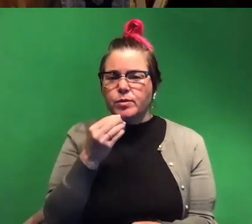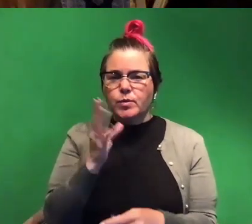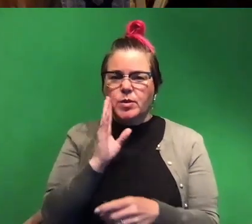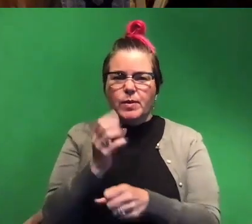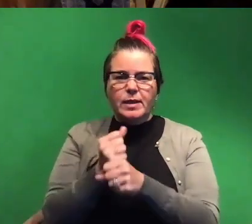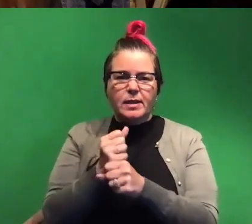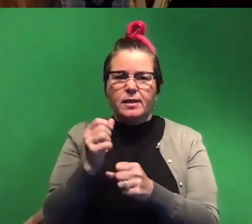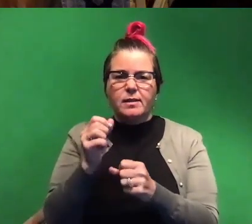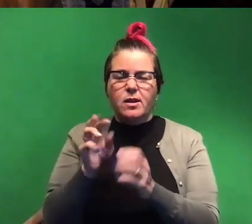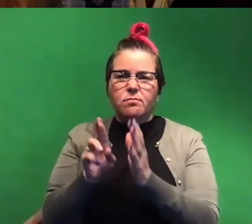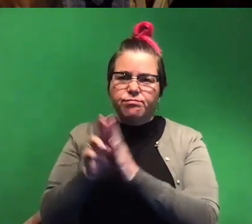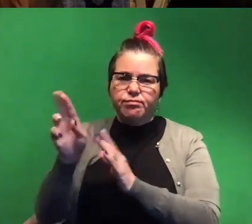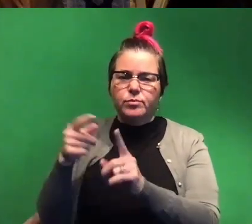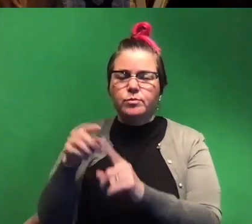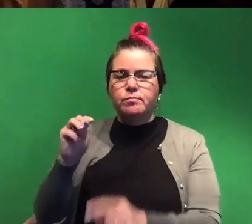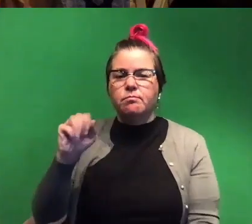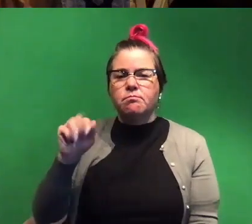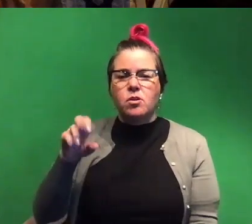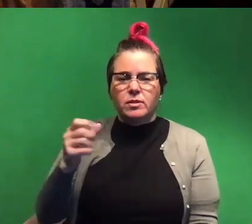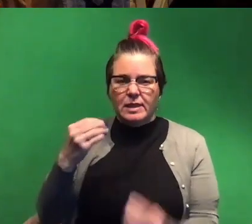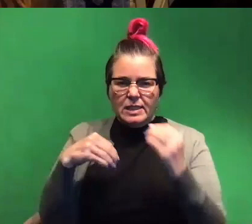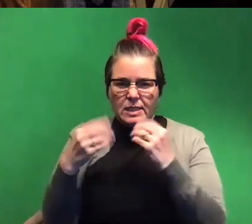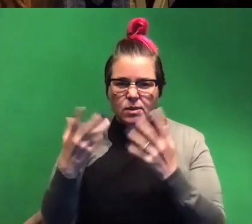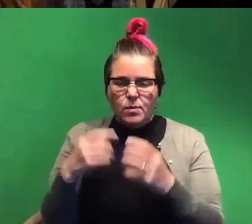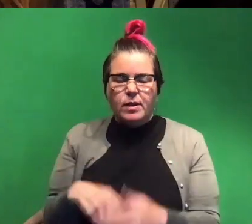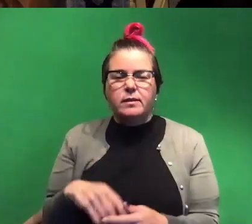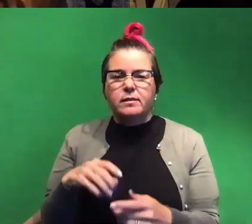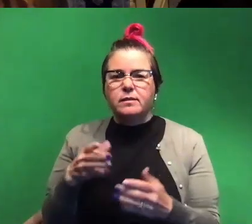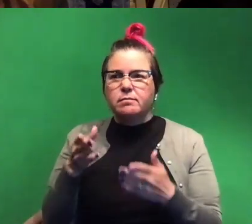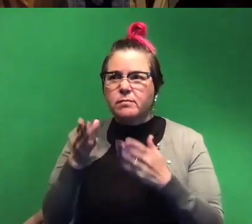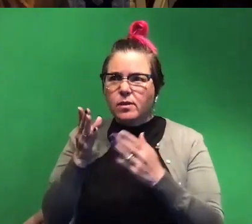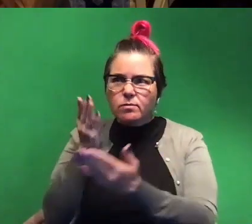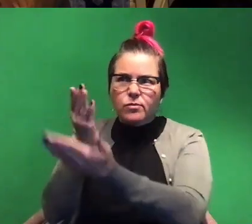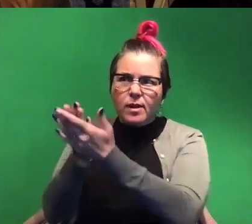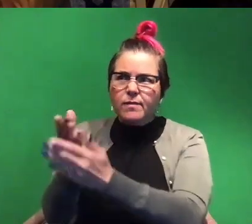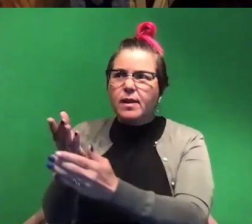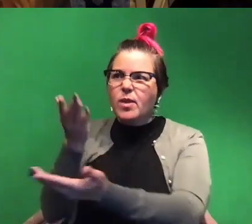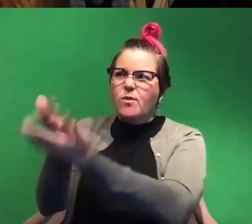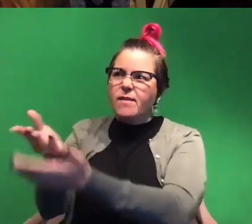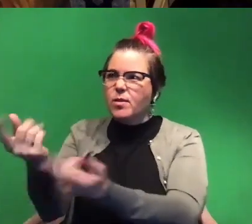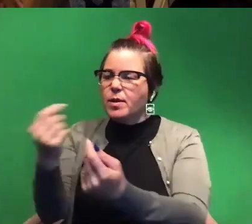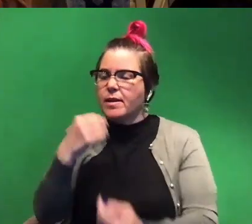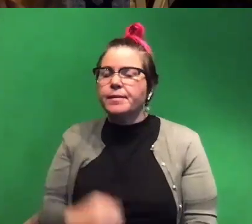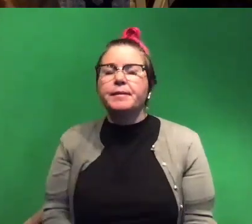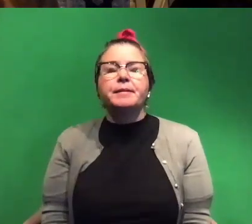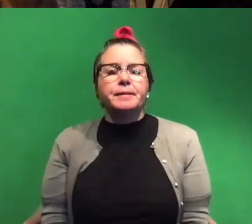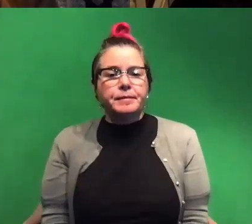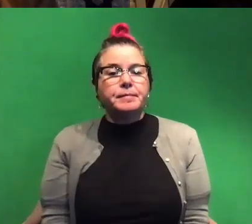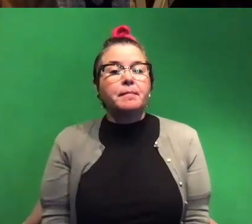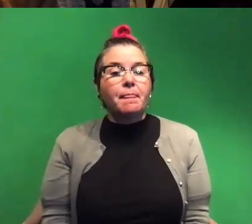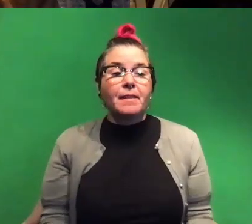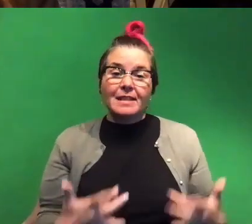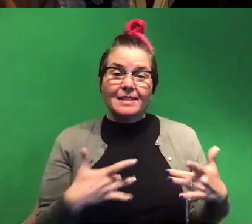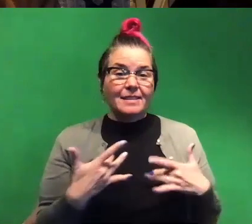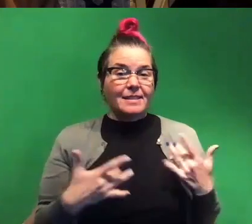going on a mission to Mars? Like, what are they eating on the way when they get there? What's the deal? So this is actually such an exciting